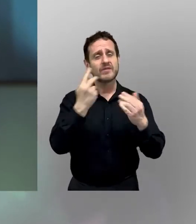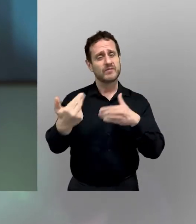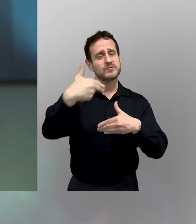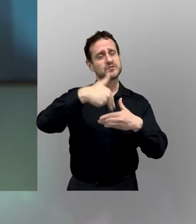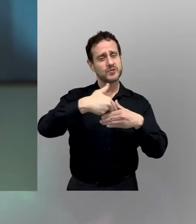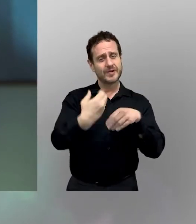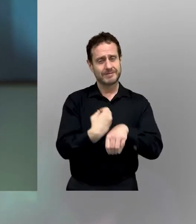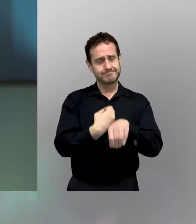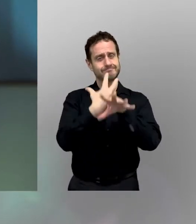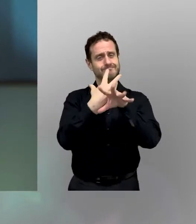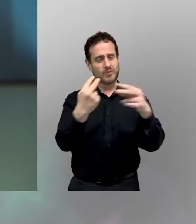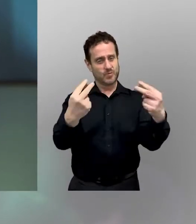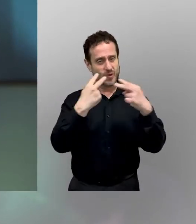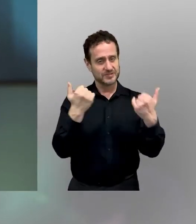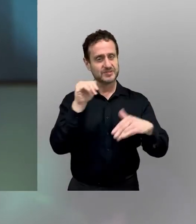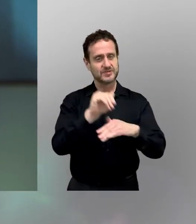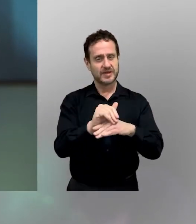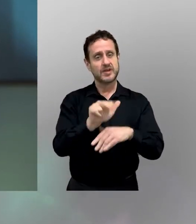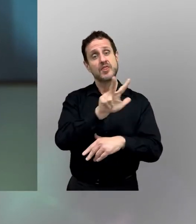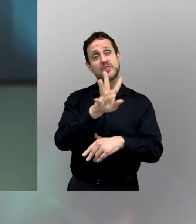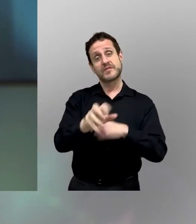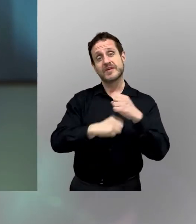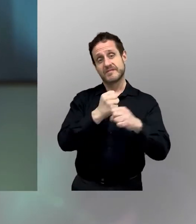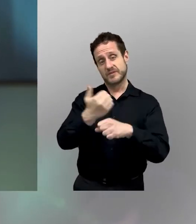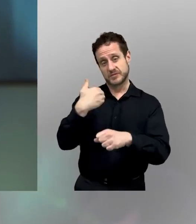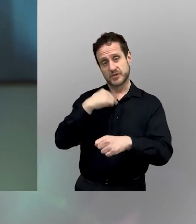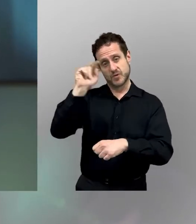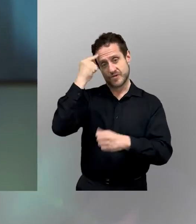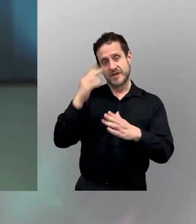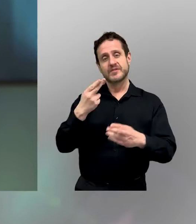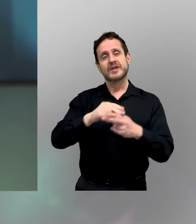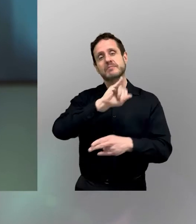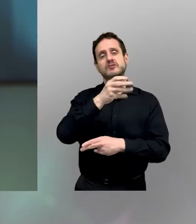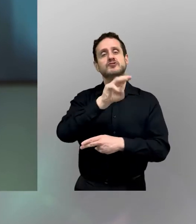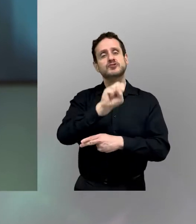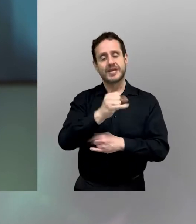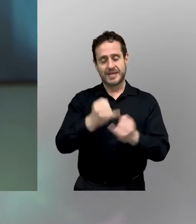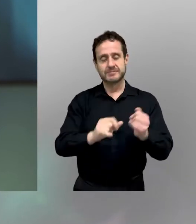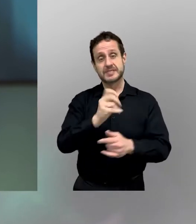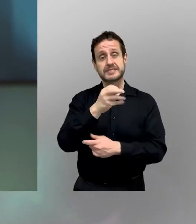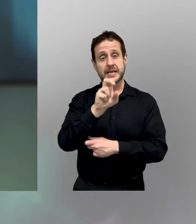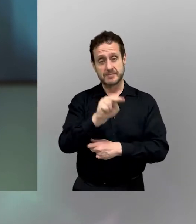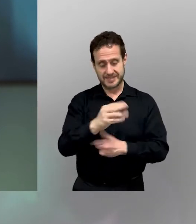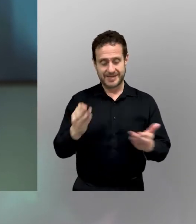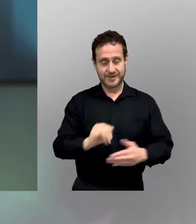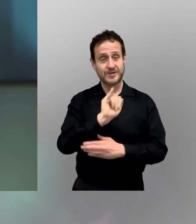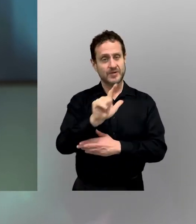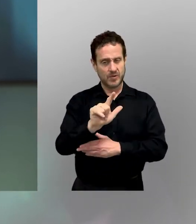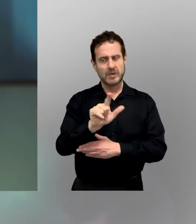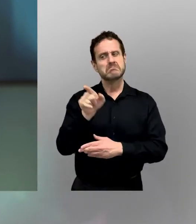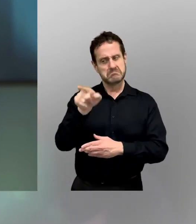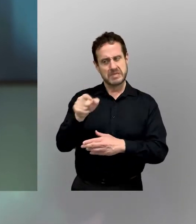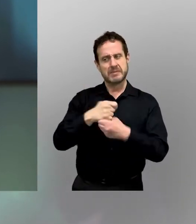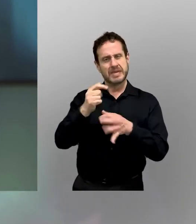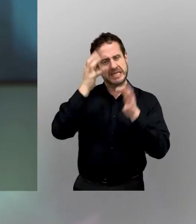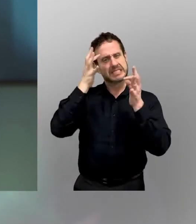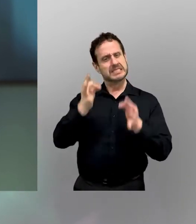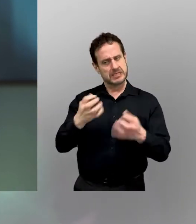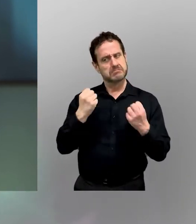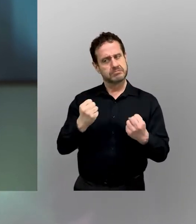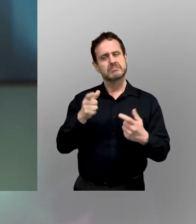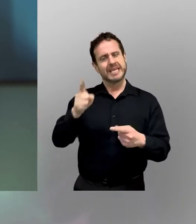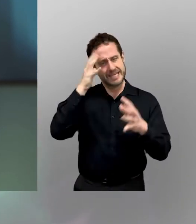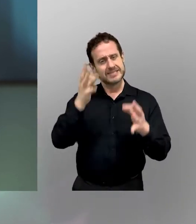tonight. 35 years ago, Governor James Thompson, governor of Illinois, made a bold decision.